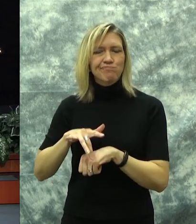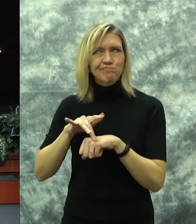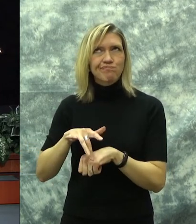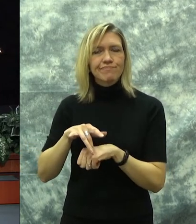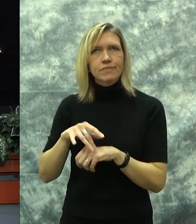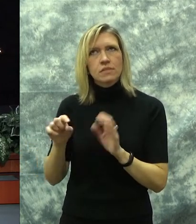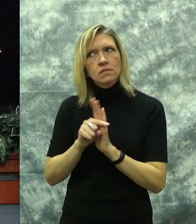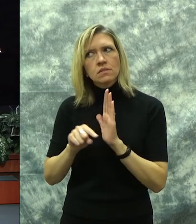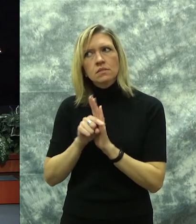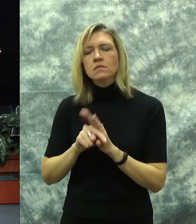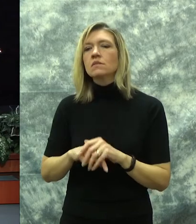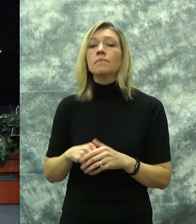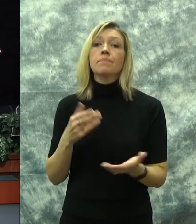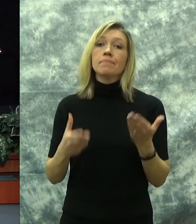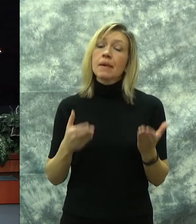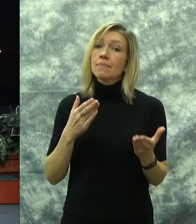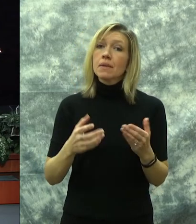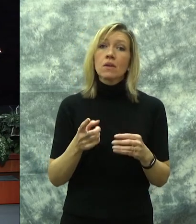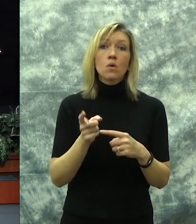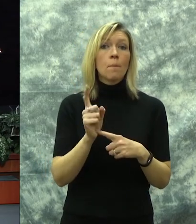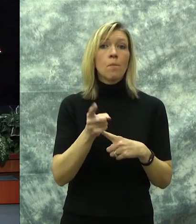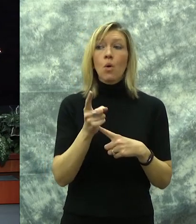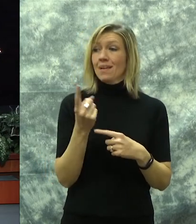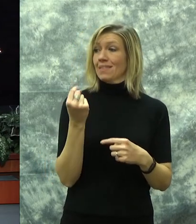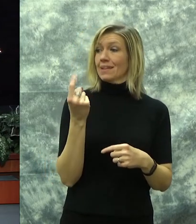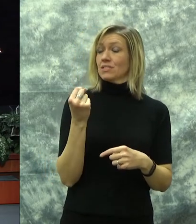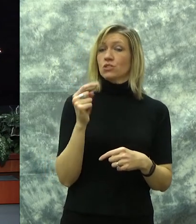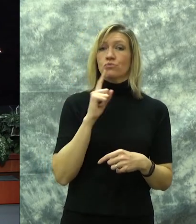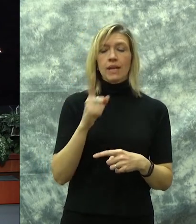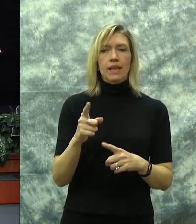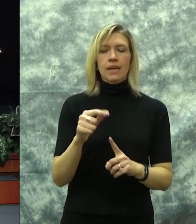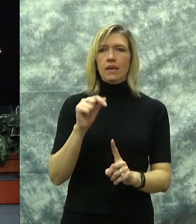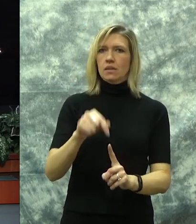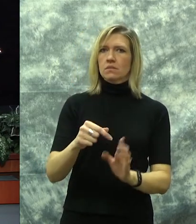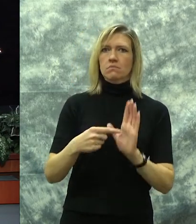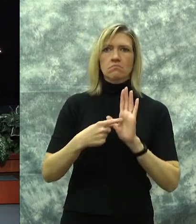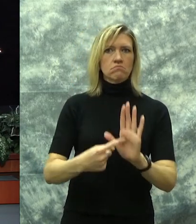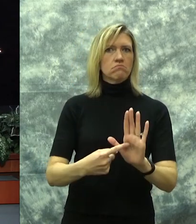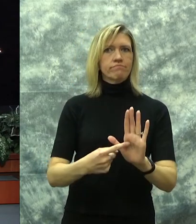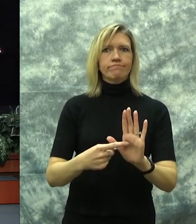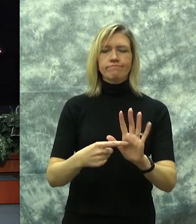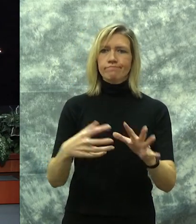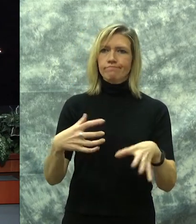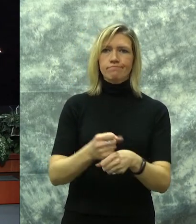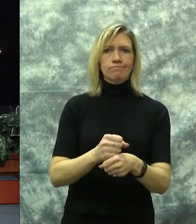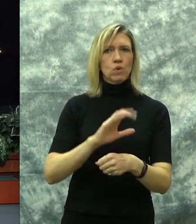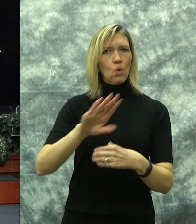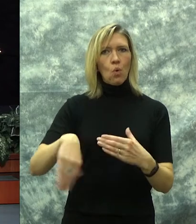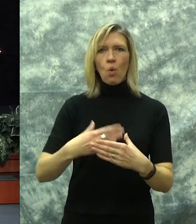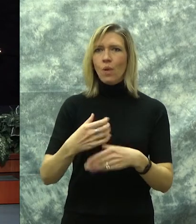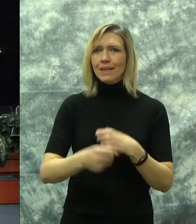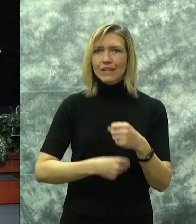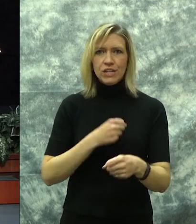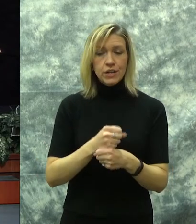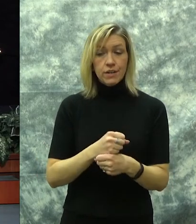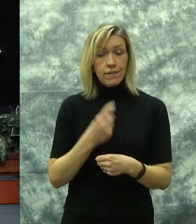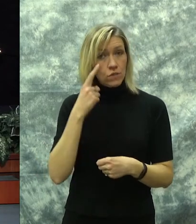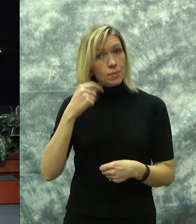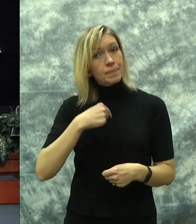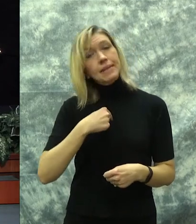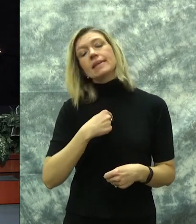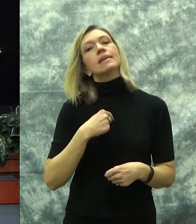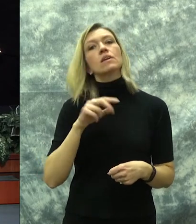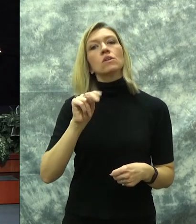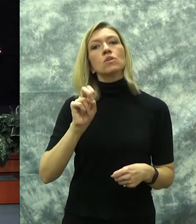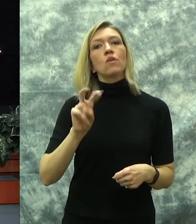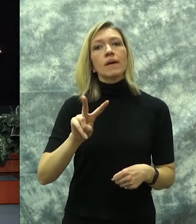last year that just defined the whole year? And mine was, we were outside of Seattle in November. We had just celebrated our 5th